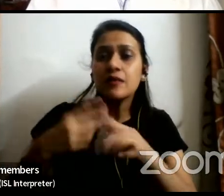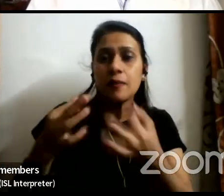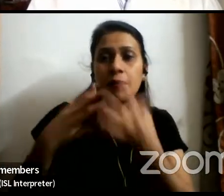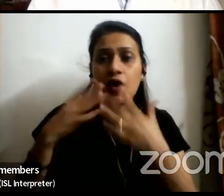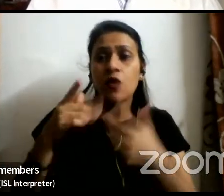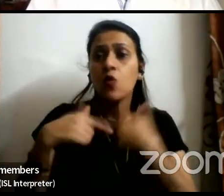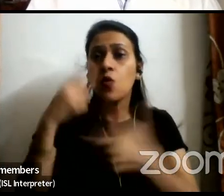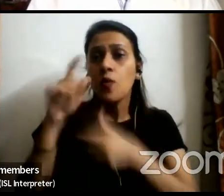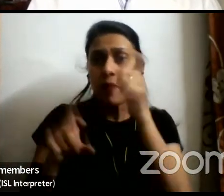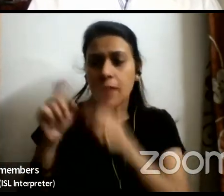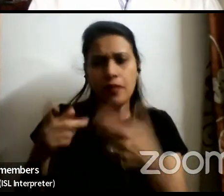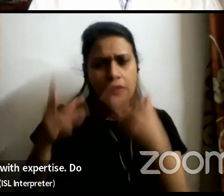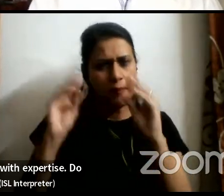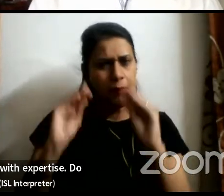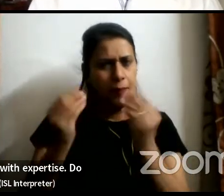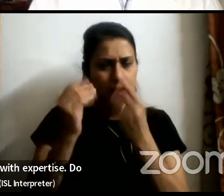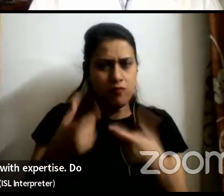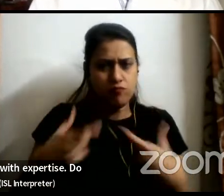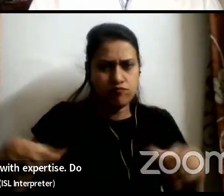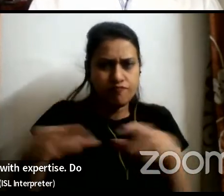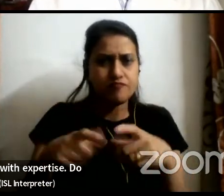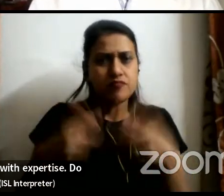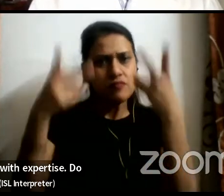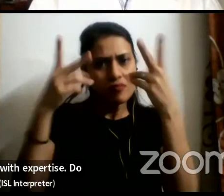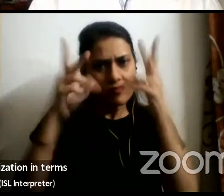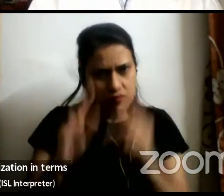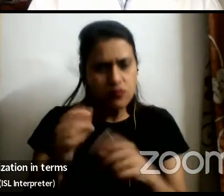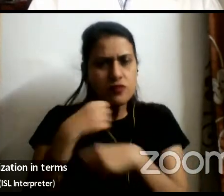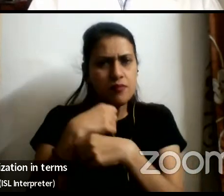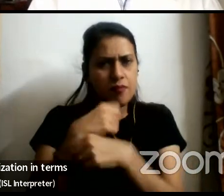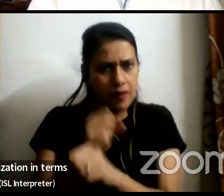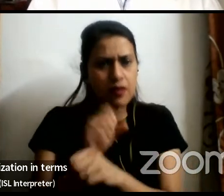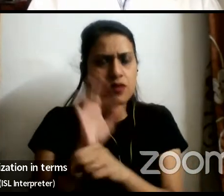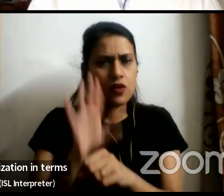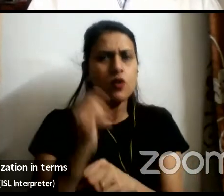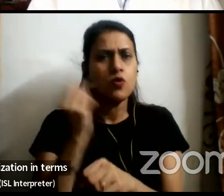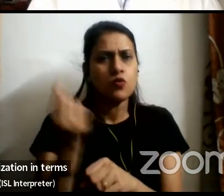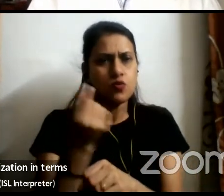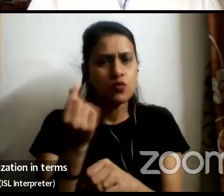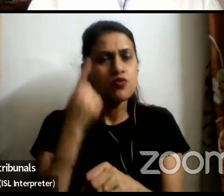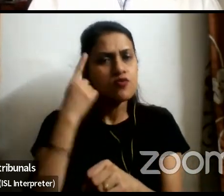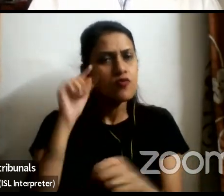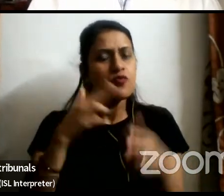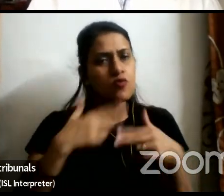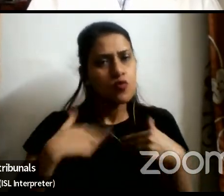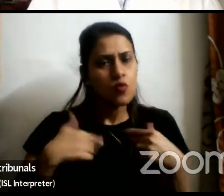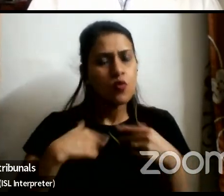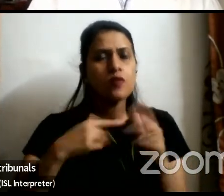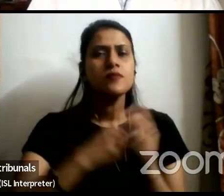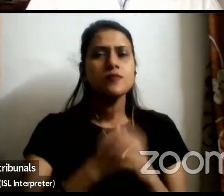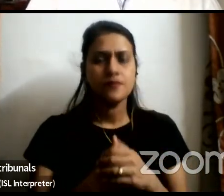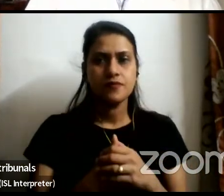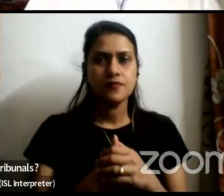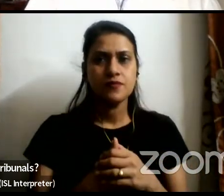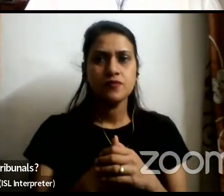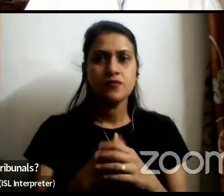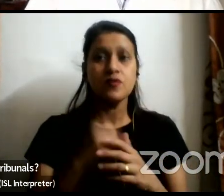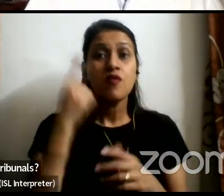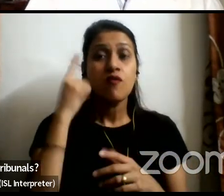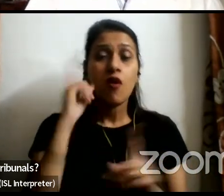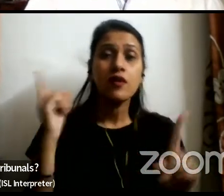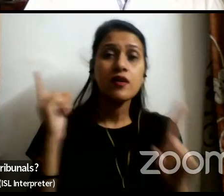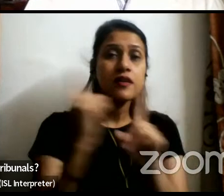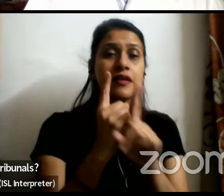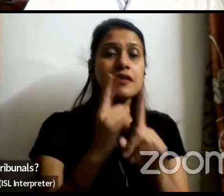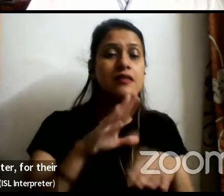for reorganization in terms of how we conceptualize our tribunals and courts, for that matter, for their interaction with specialized